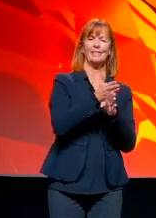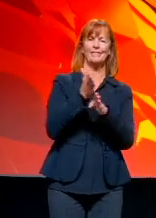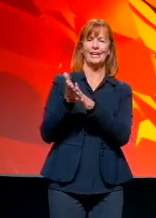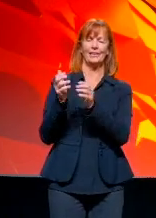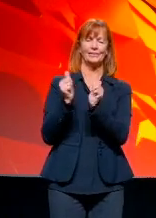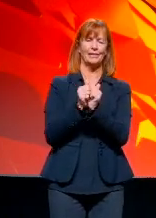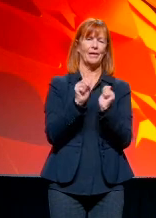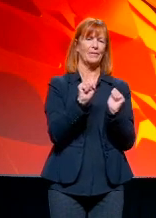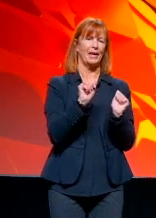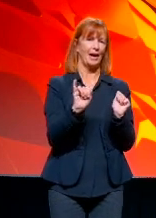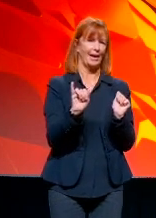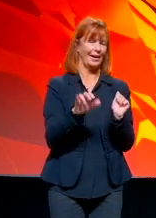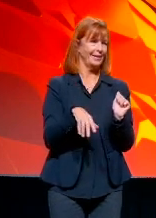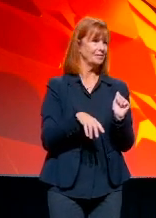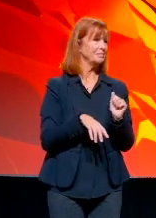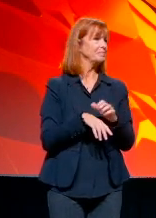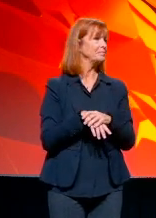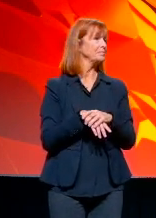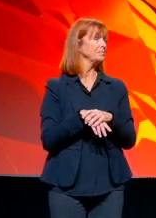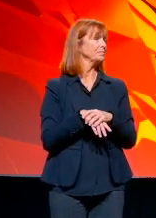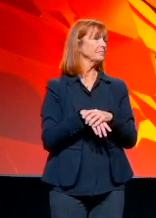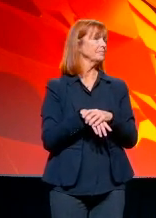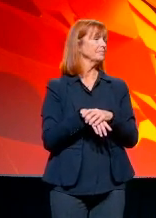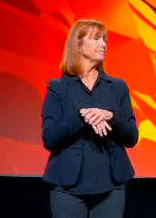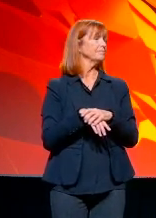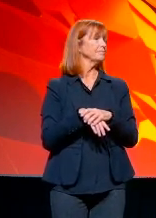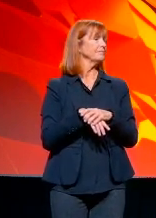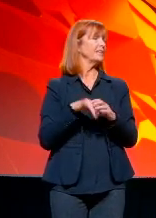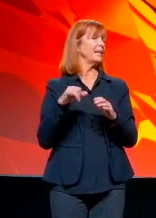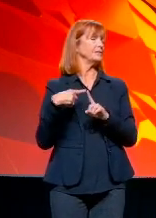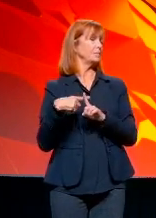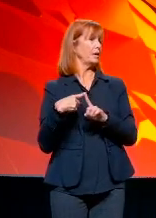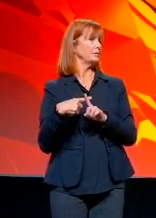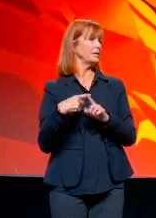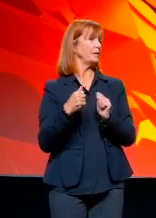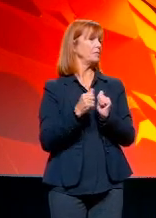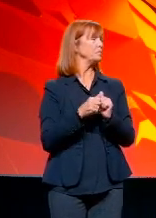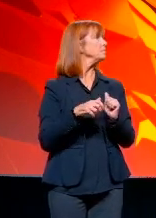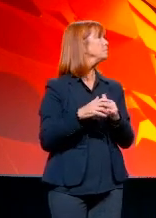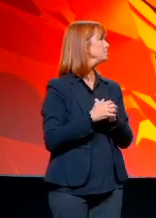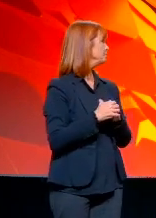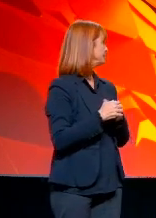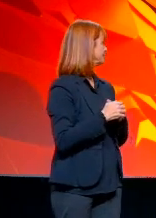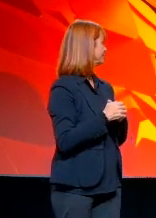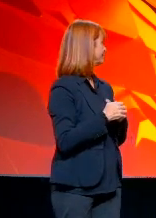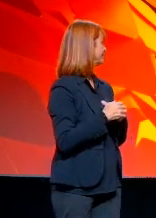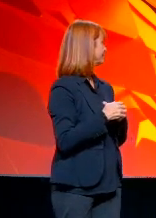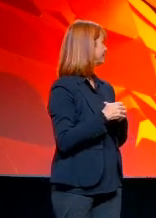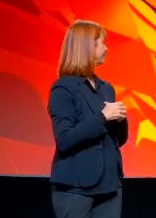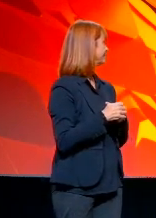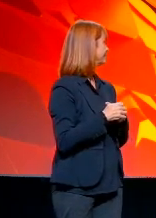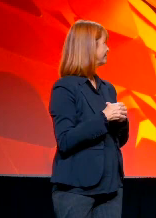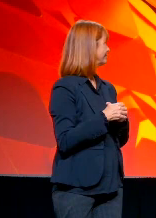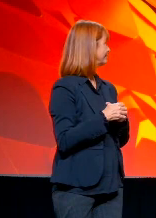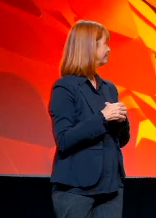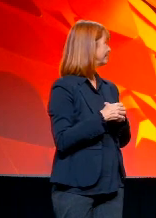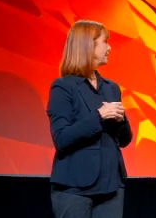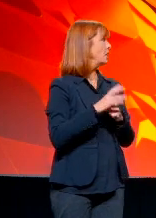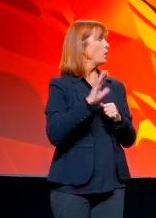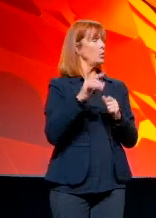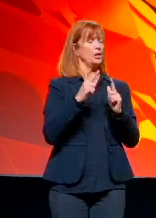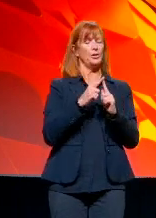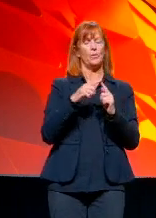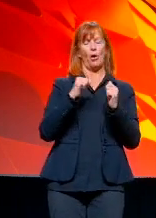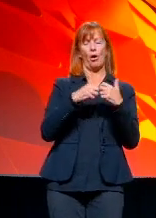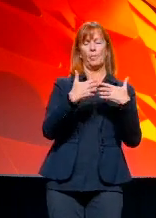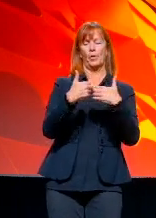intelligence, and particularly natural language processing. If you look like so how the kind of like natural language processing technology developed over